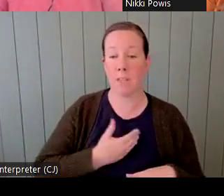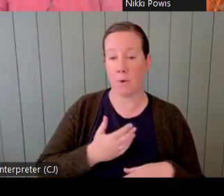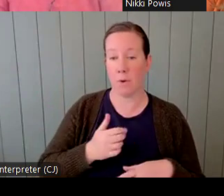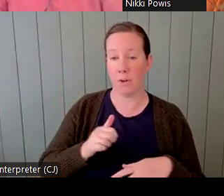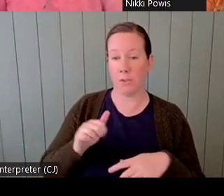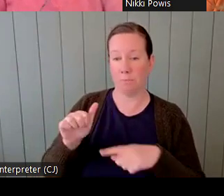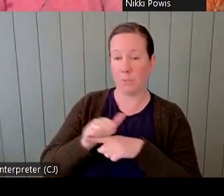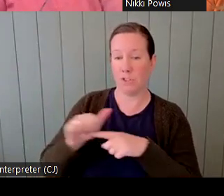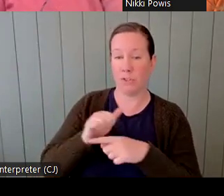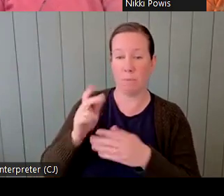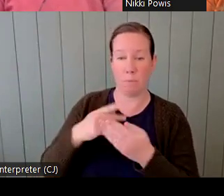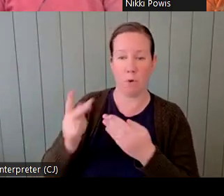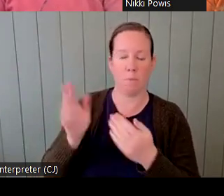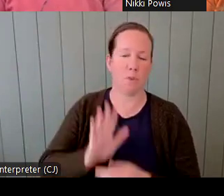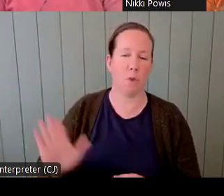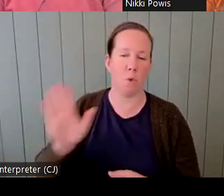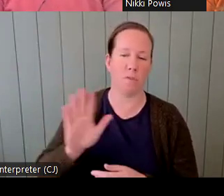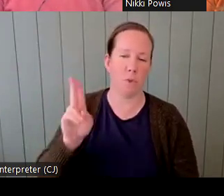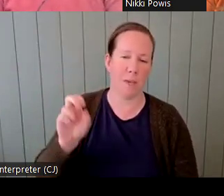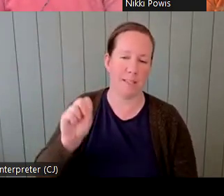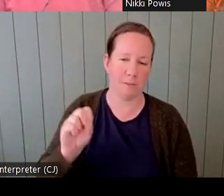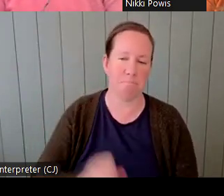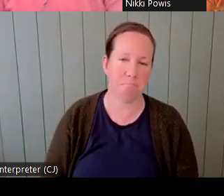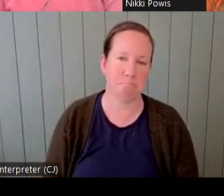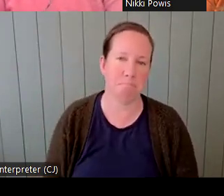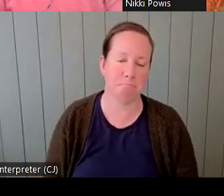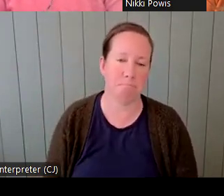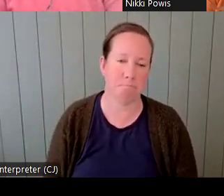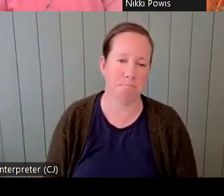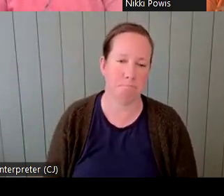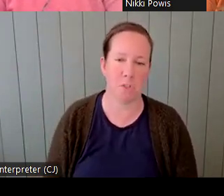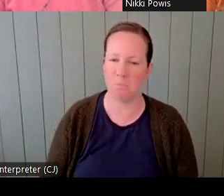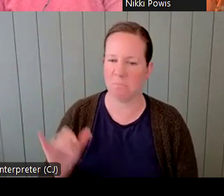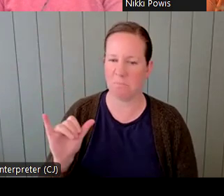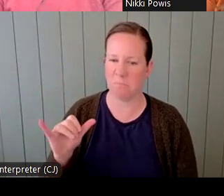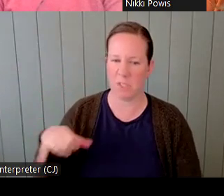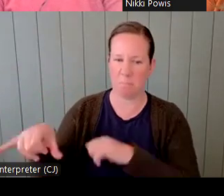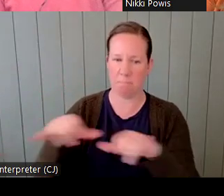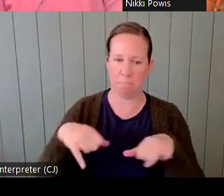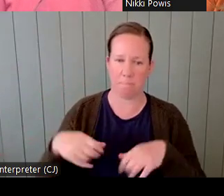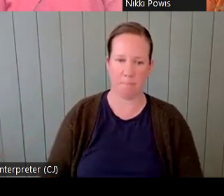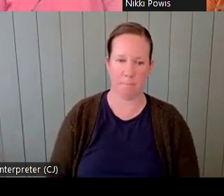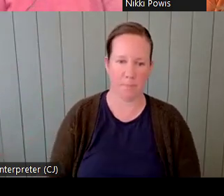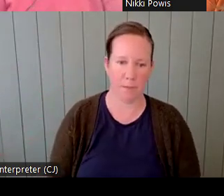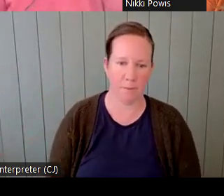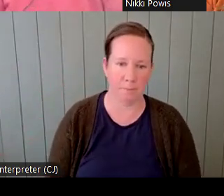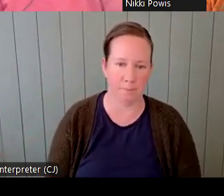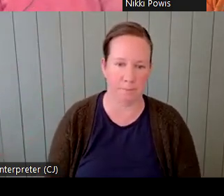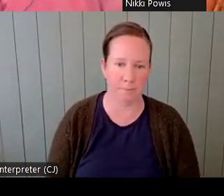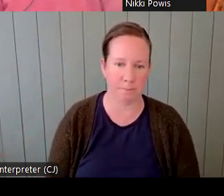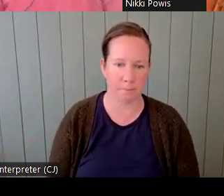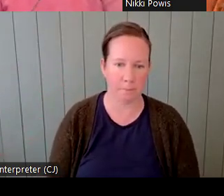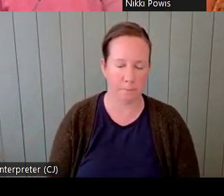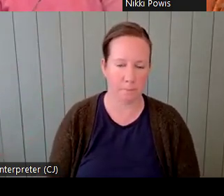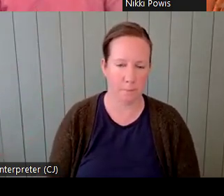all of the US as well. So yeah, it's quite like Aarti's and Nikkie's. So, all right. Elena, do we have